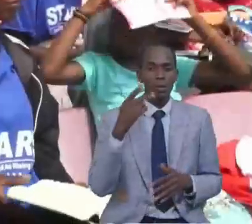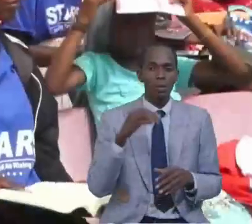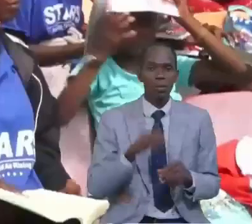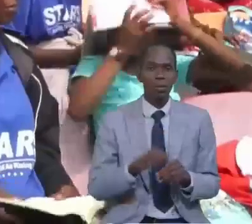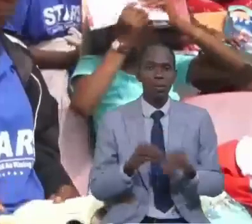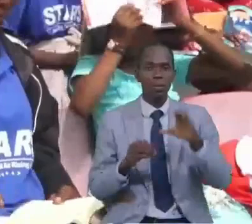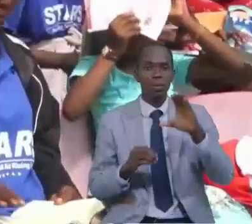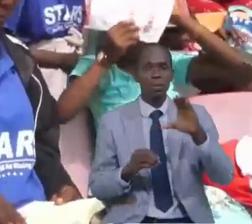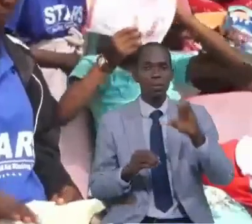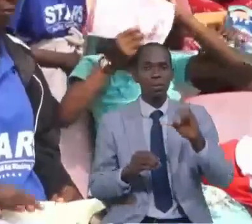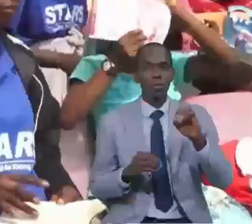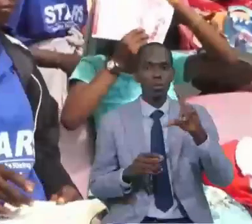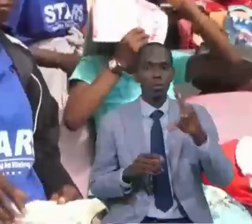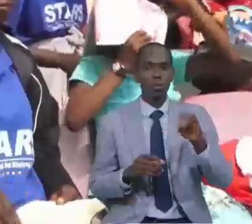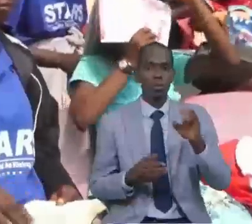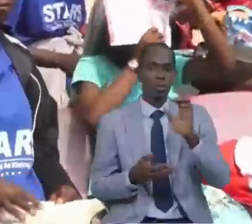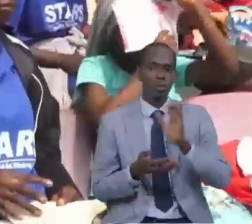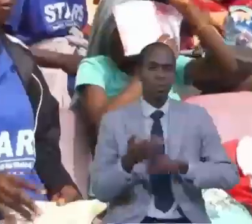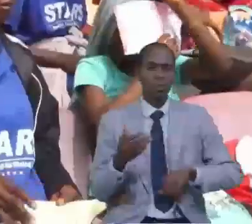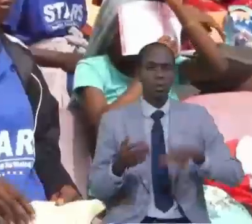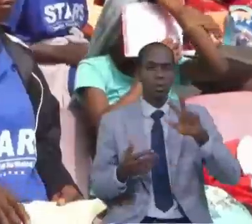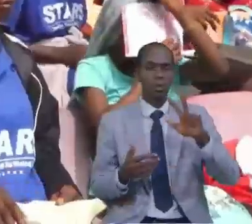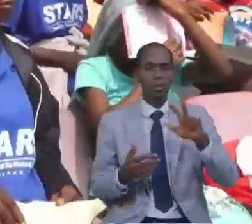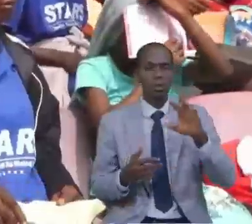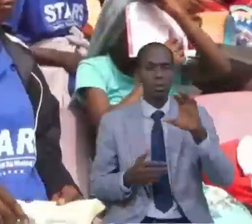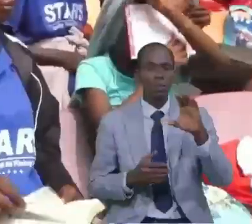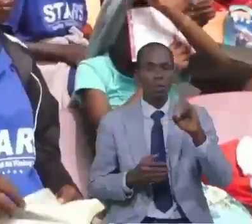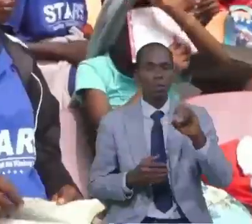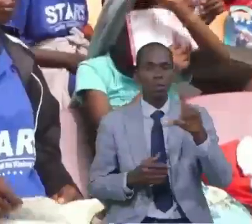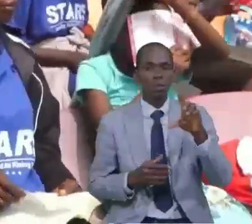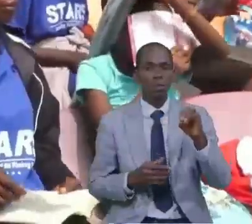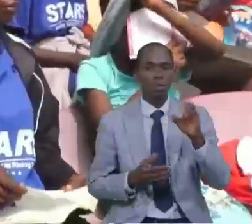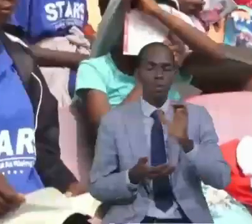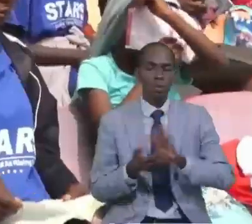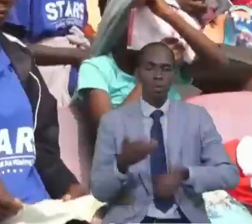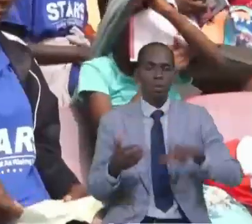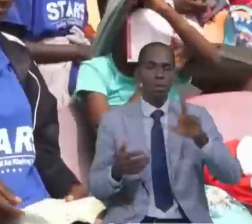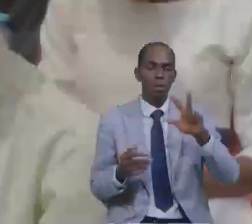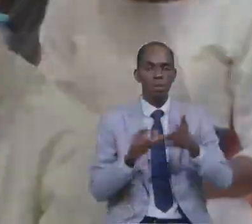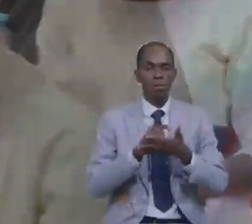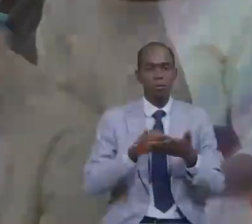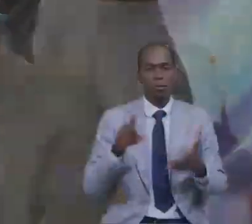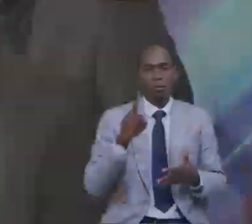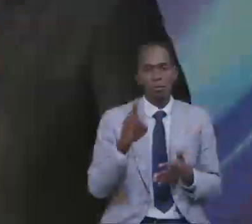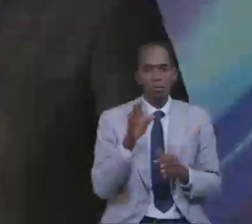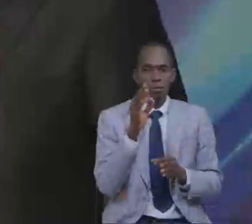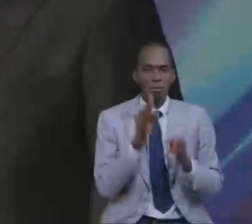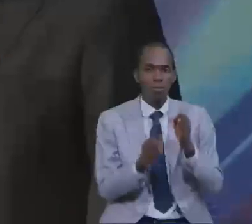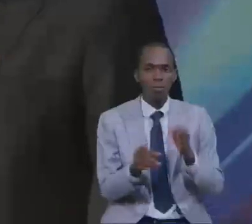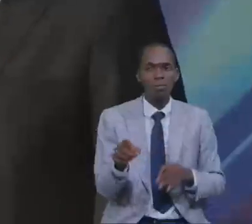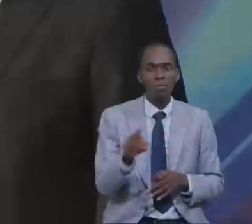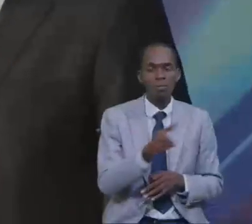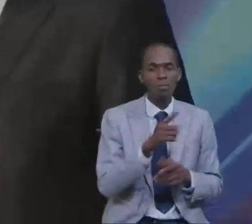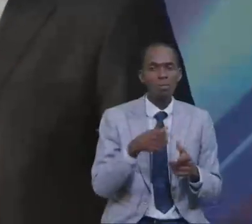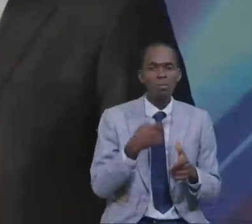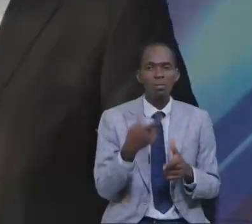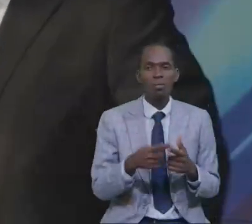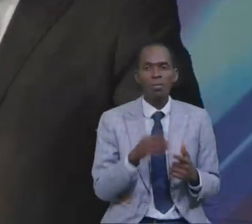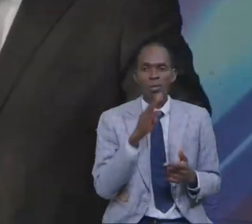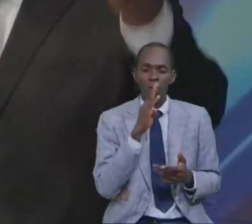be risen with Christ, dead, crucified with Christ, dead with